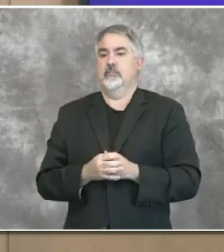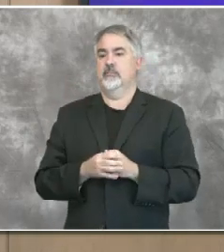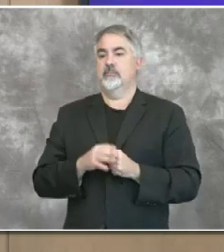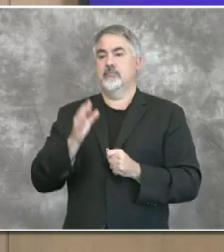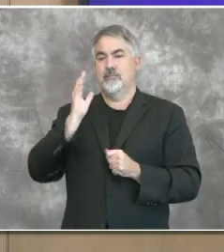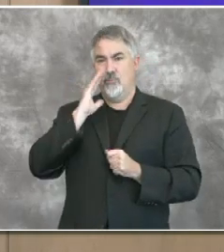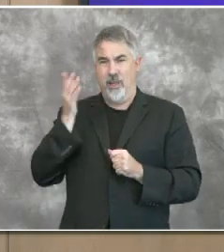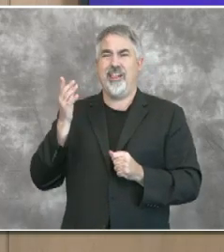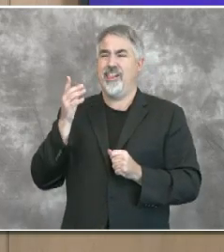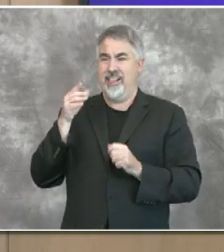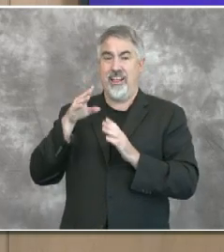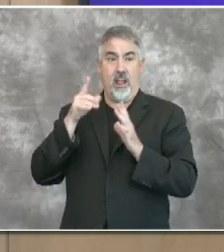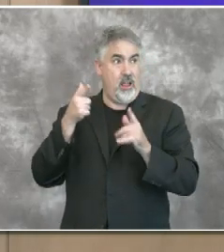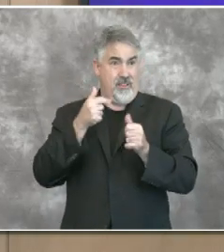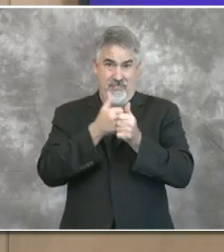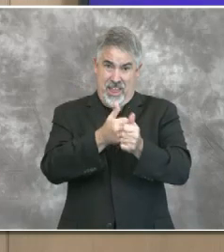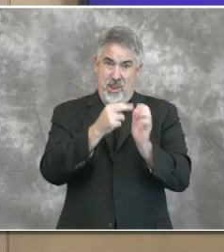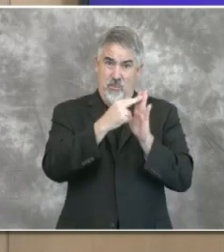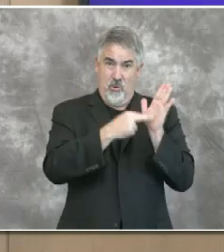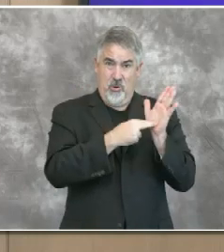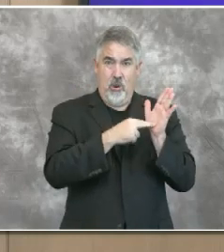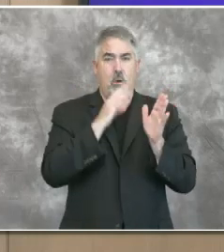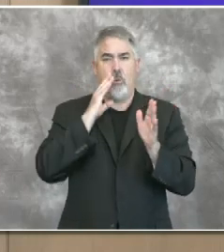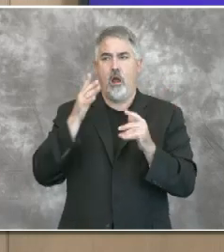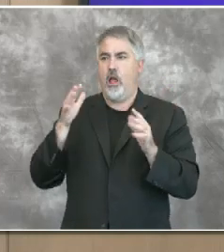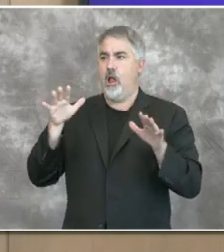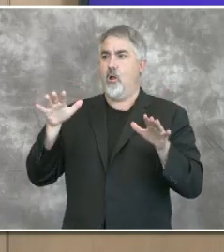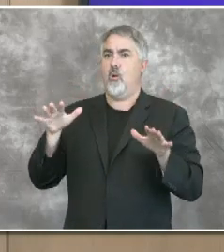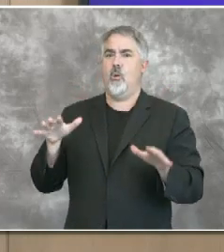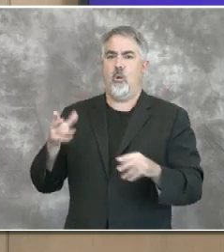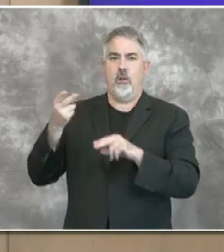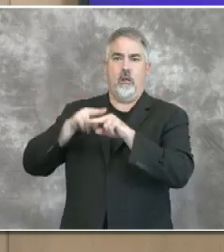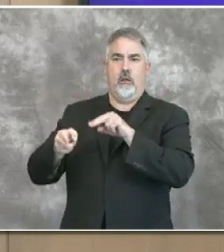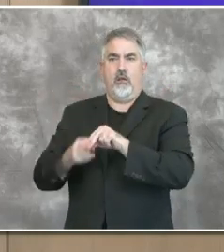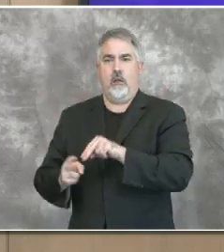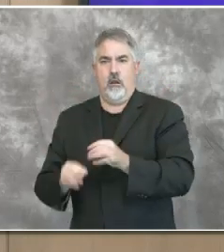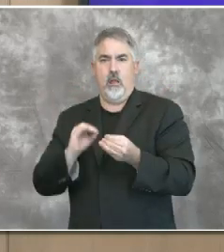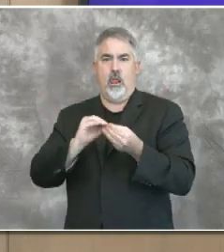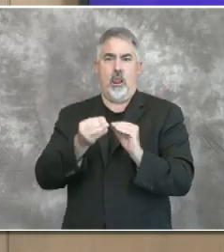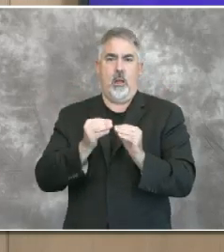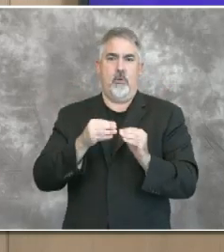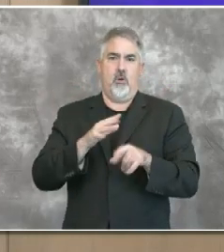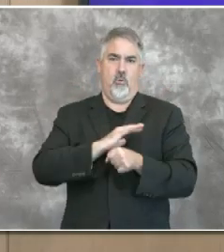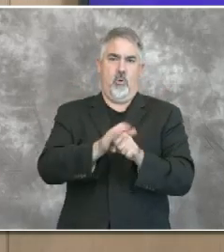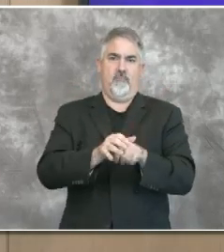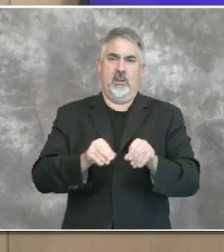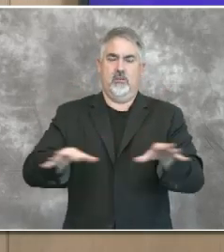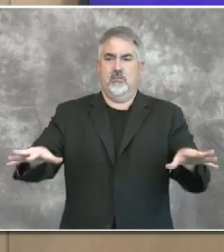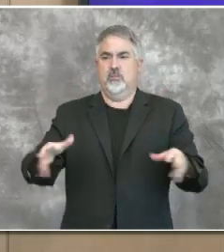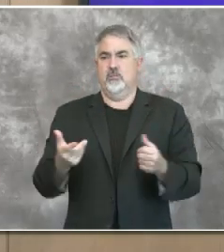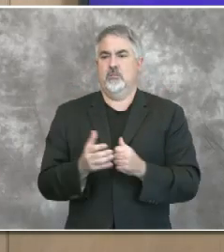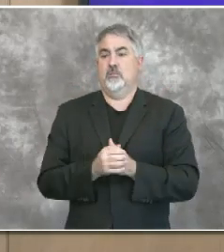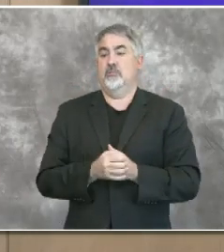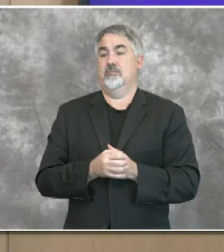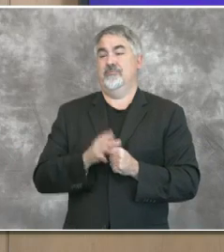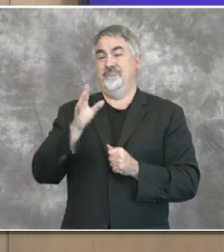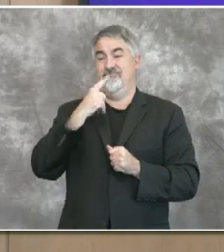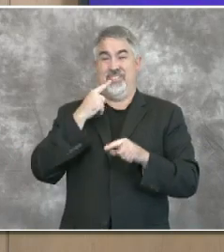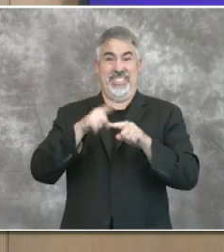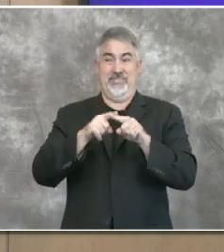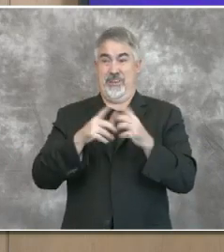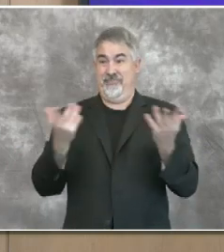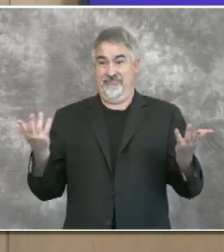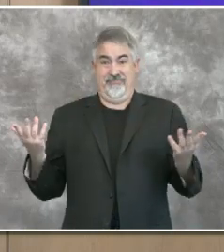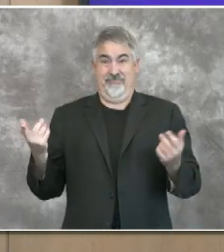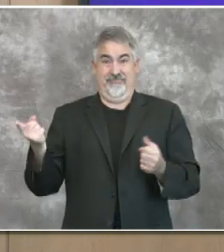we will rebuild, we will rebound, but the speed at which we can begin that process is directly impacted by the level of commitment,